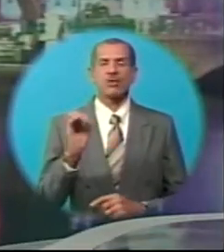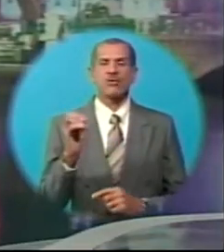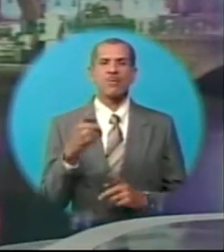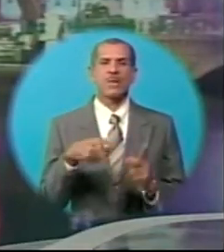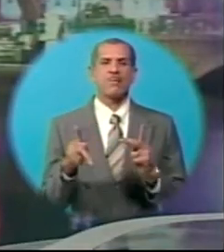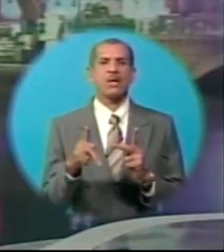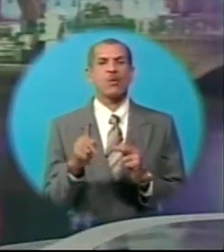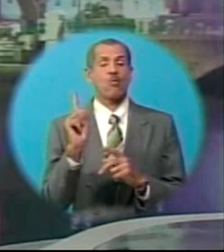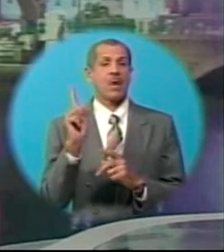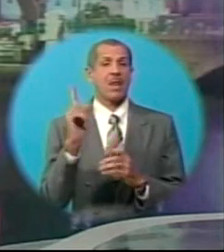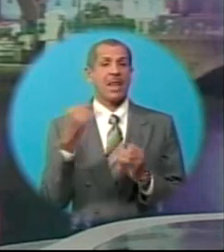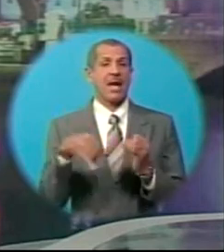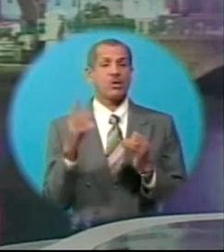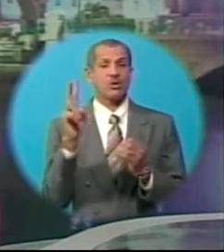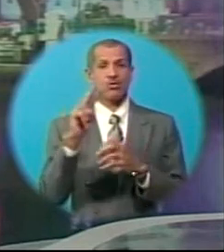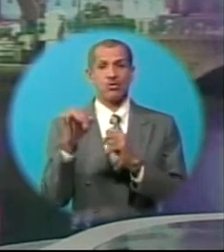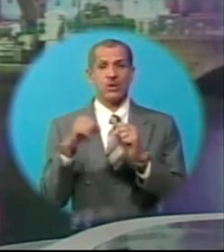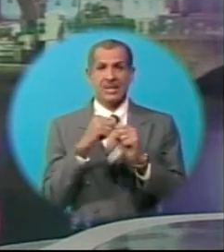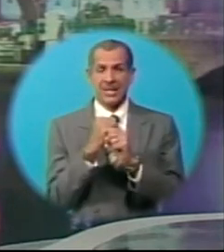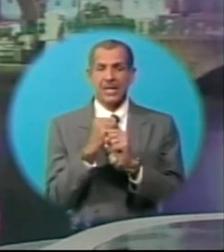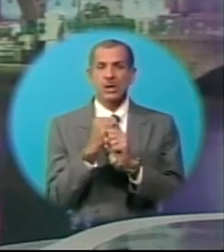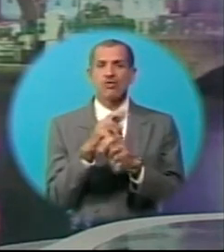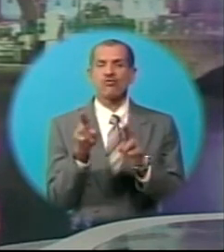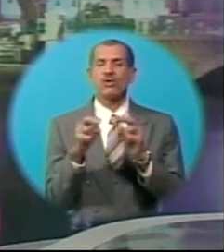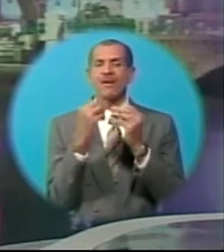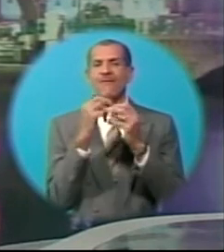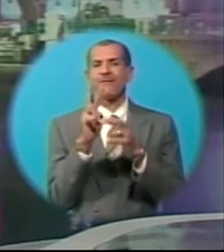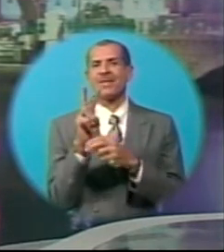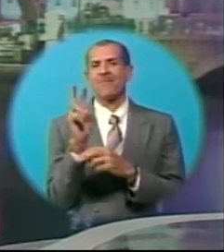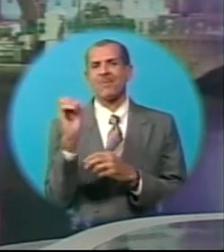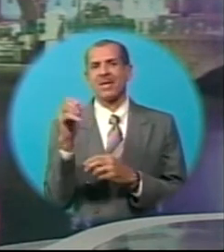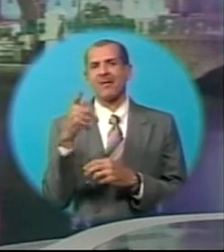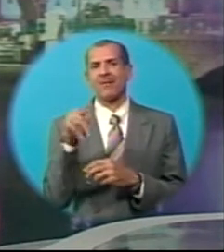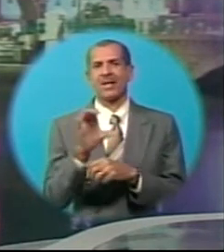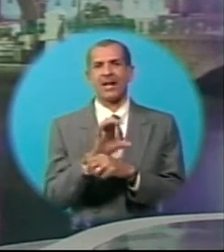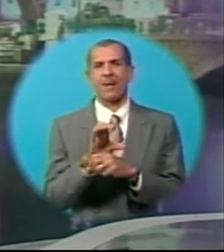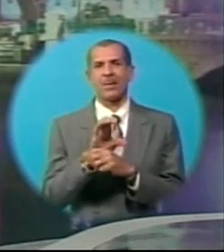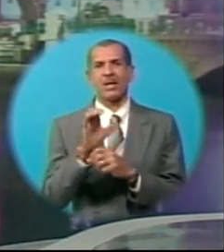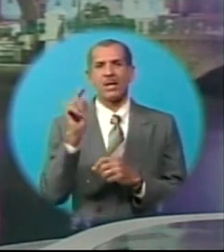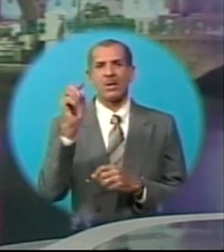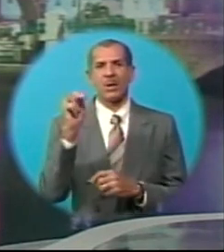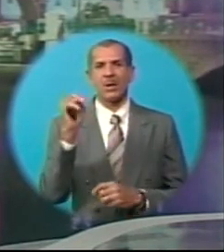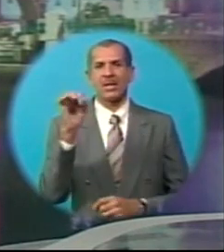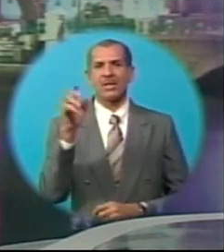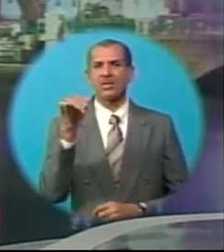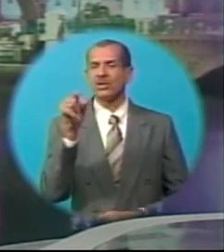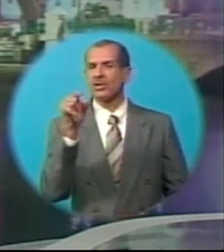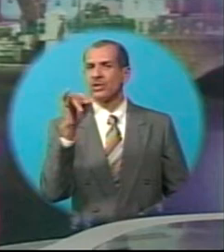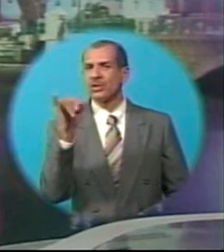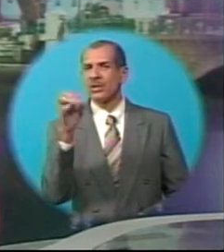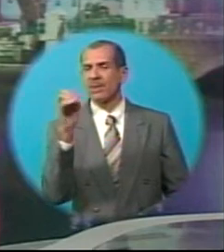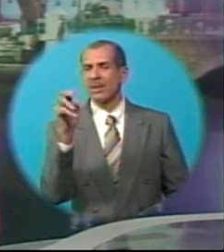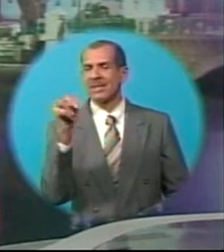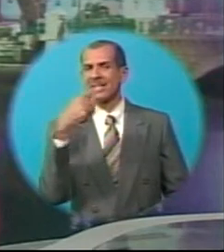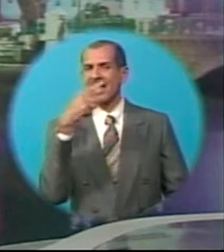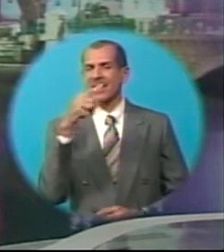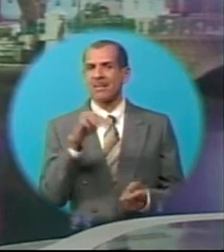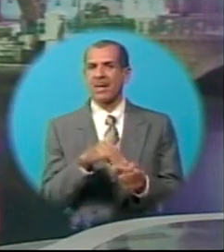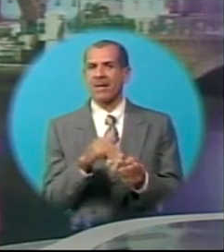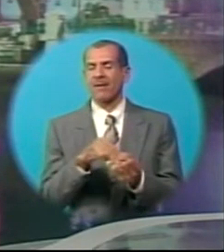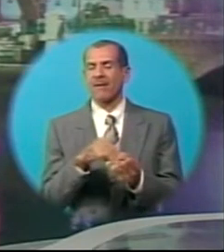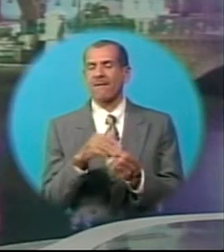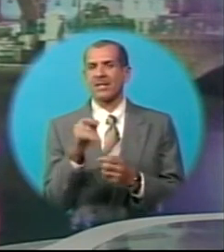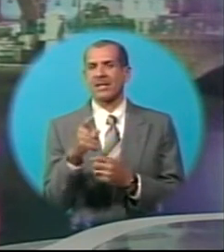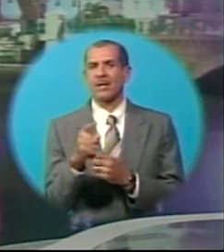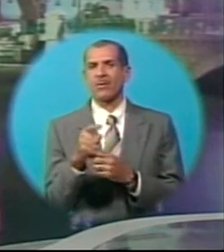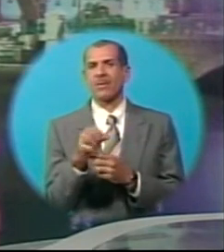in just the last 2 years. Regional Vice President for the Caribbean, Tony Jennings, says the on-site medical facility will be staffed by